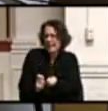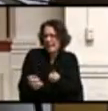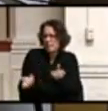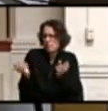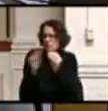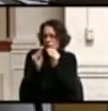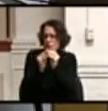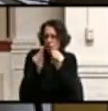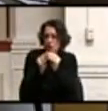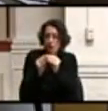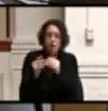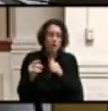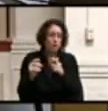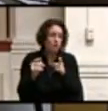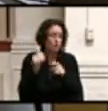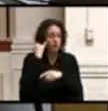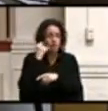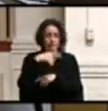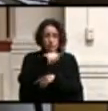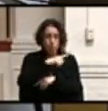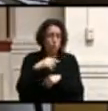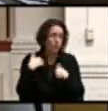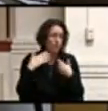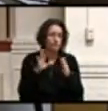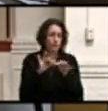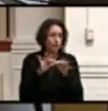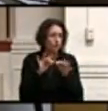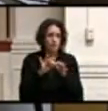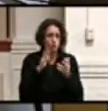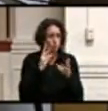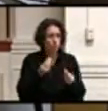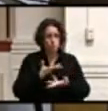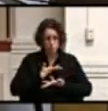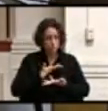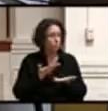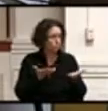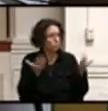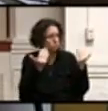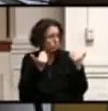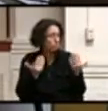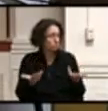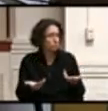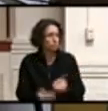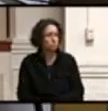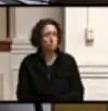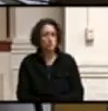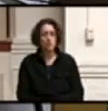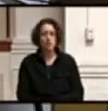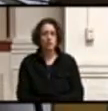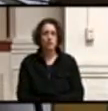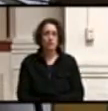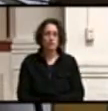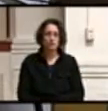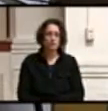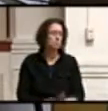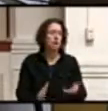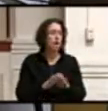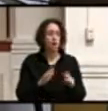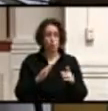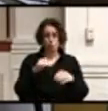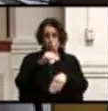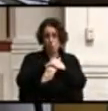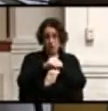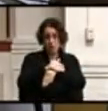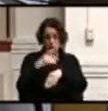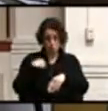you want to share with us, we're more than open to receive those, but to answer the gentleman's question, we didn't come here